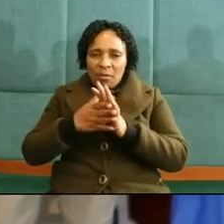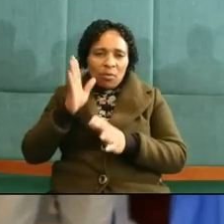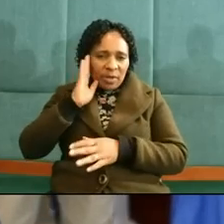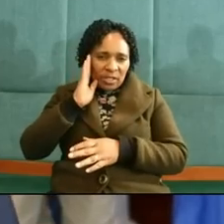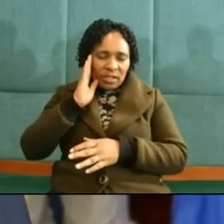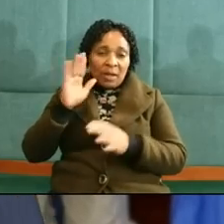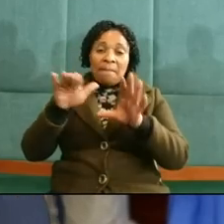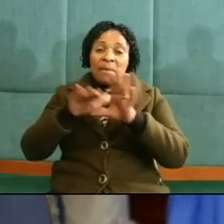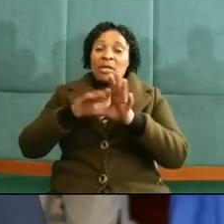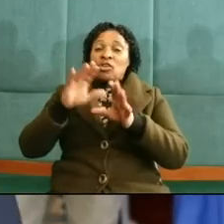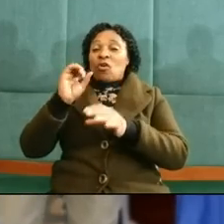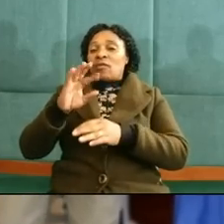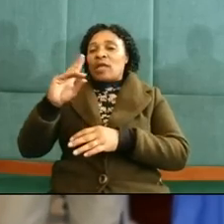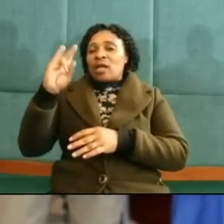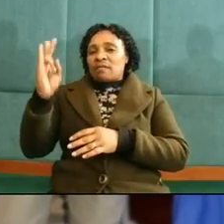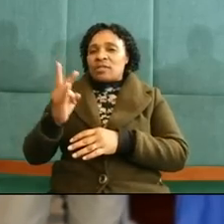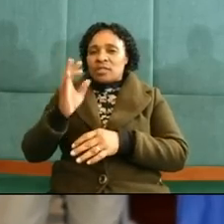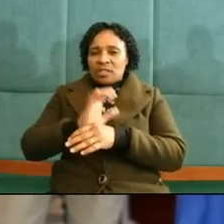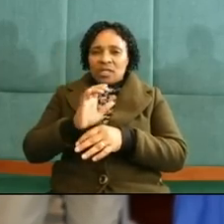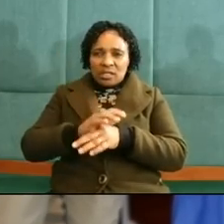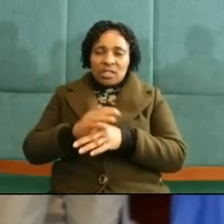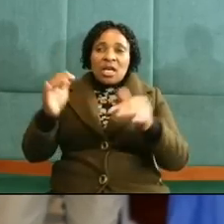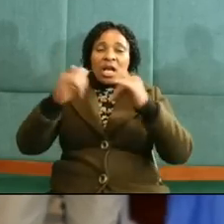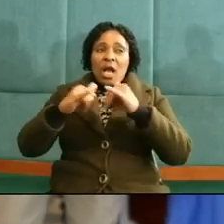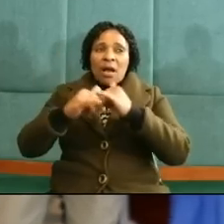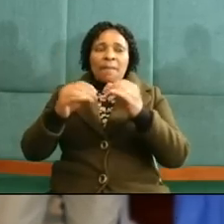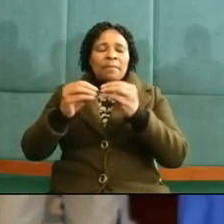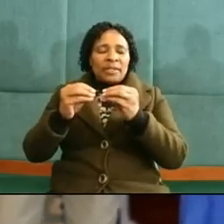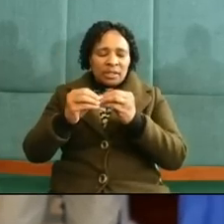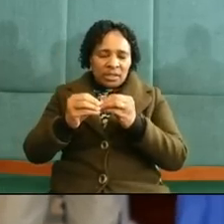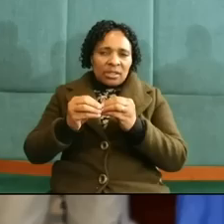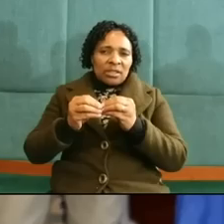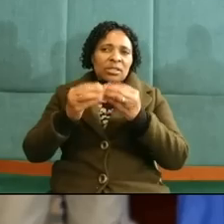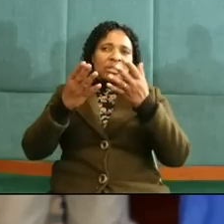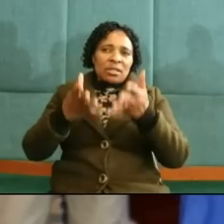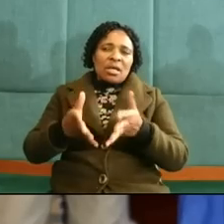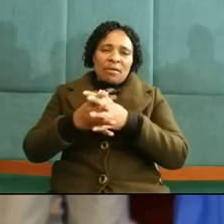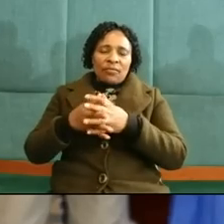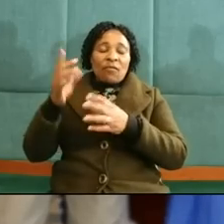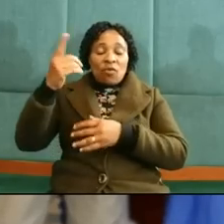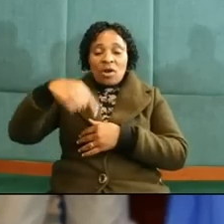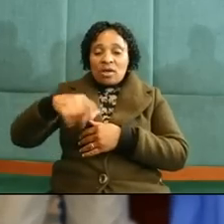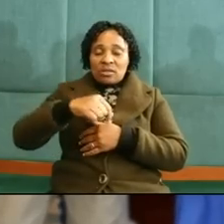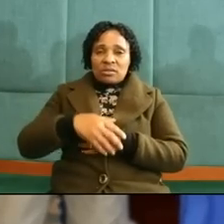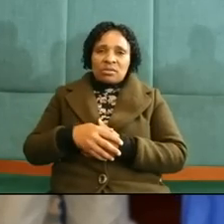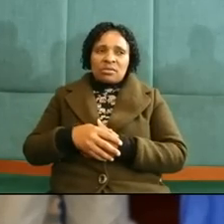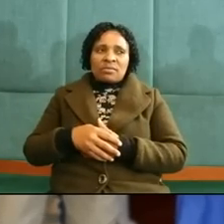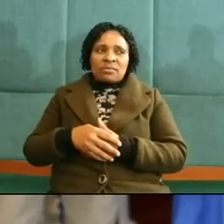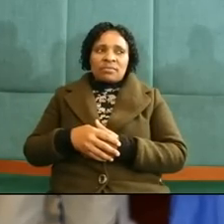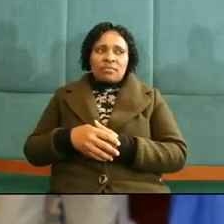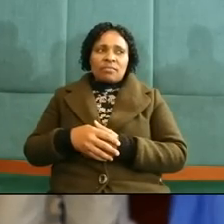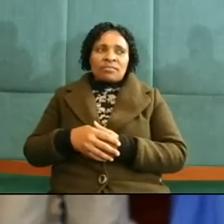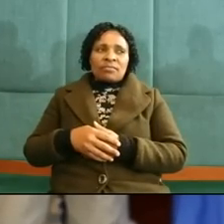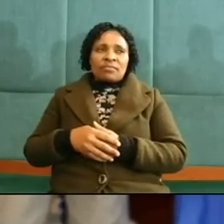Members of the Seventh-day Adventist Church, camp meeting is for us. It's for us.